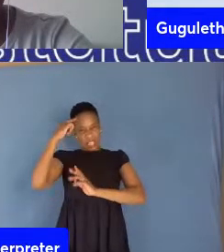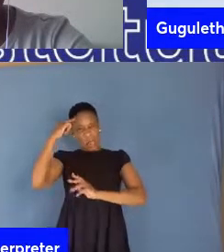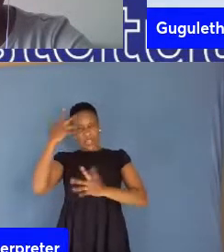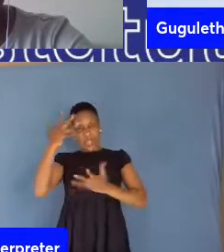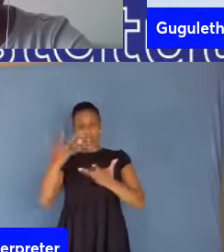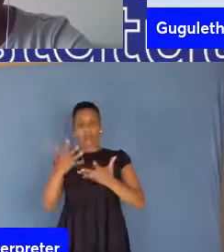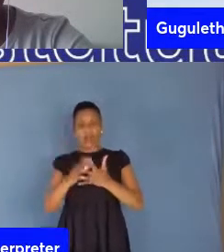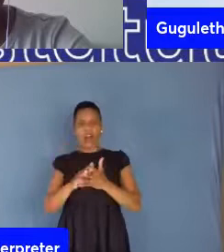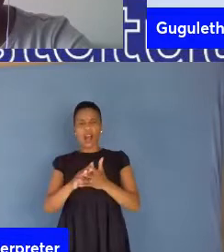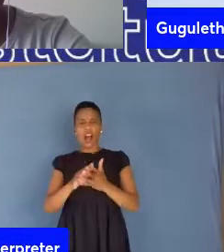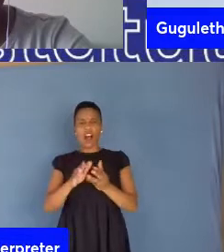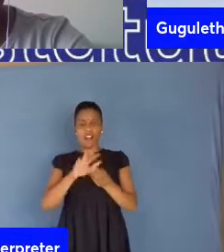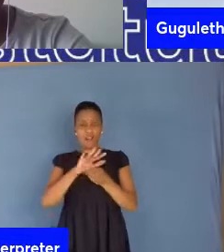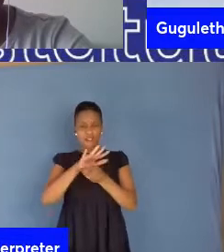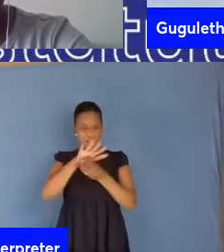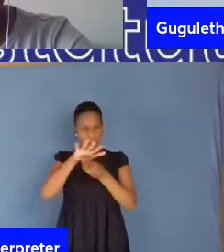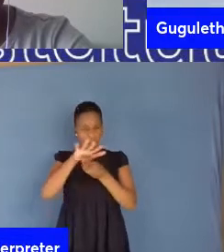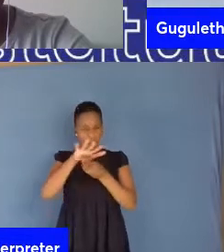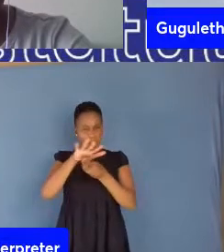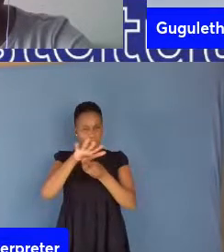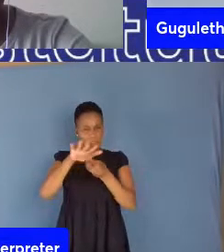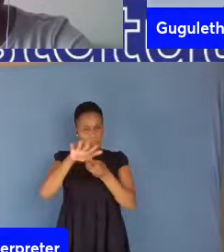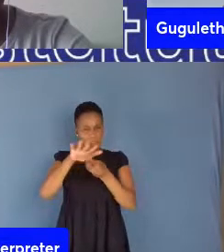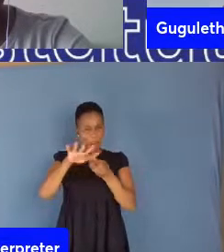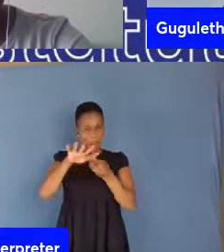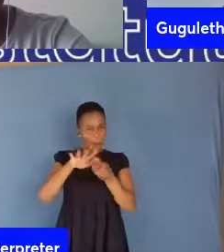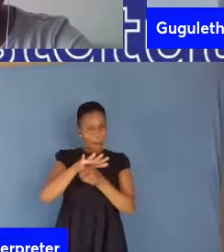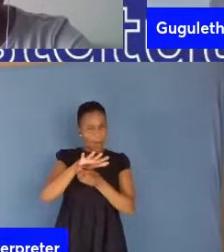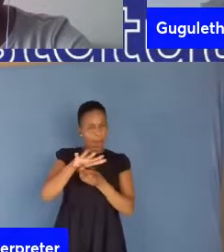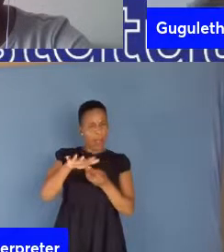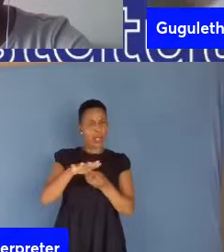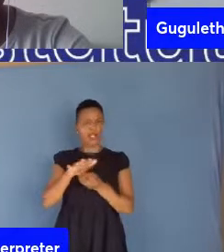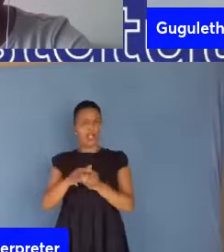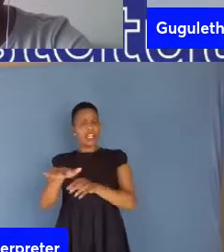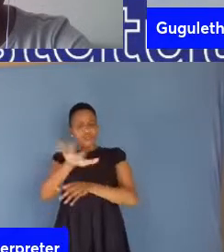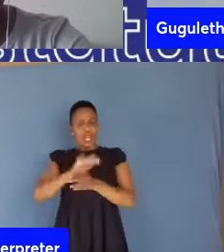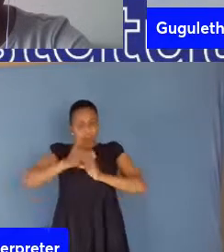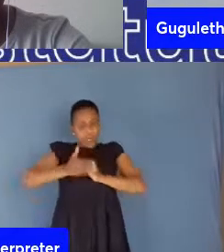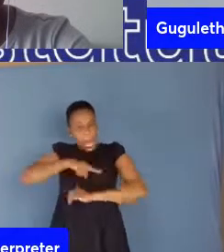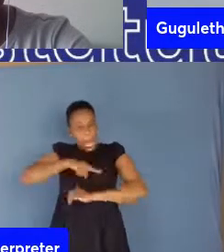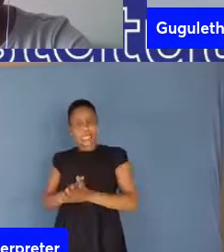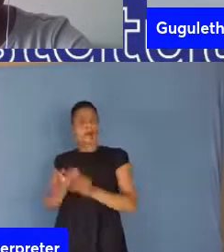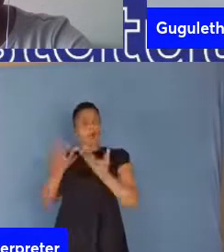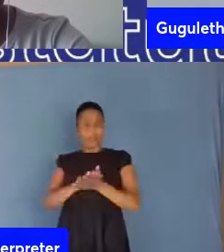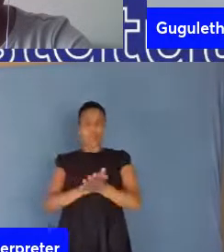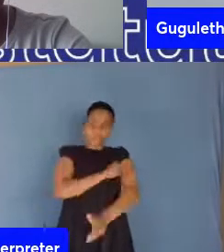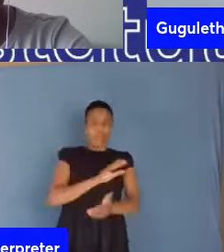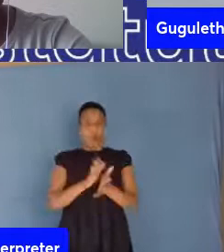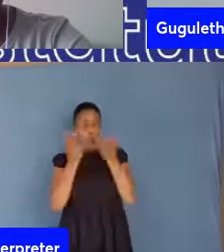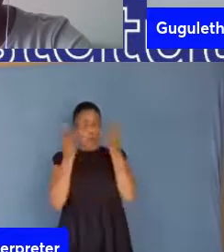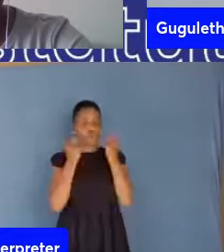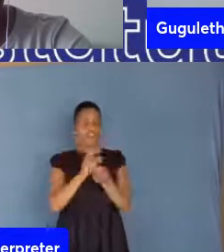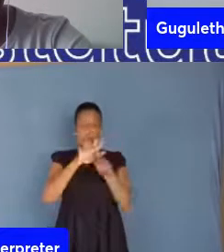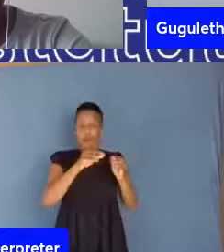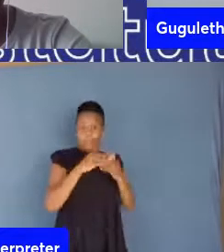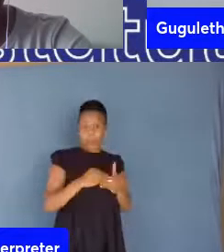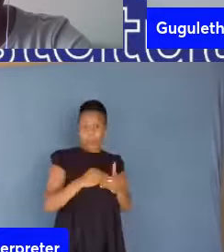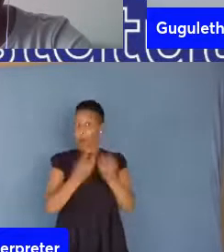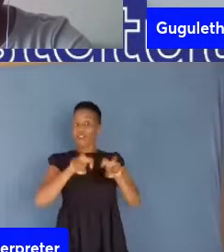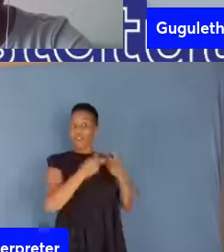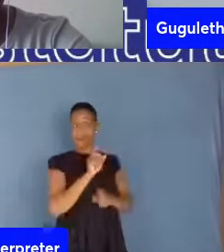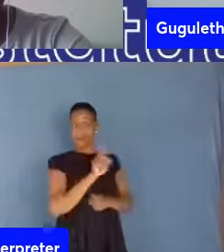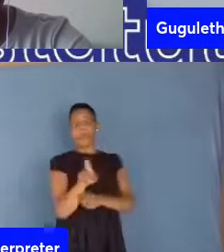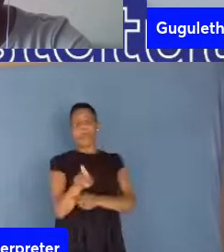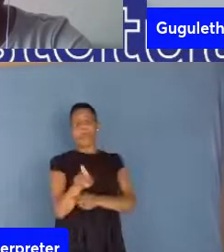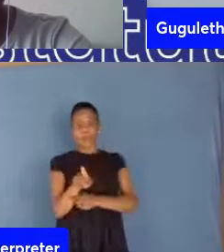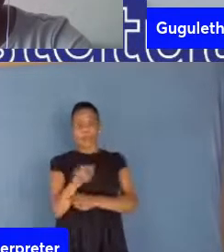most vulnerable members of the community, of the family, that's also where a lot of the rape is happening. If you think about churches